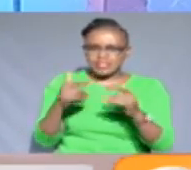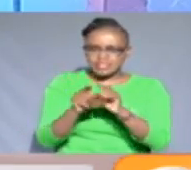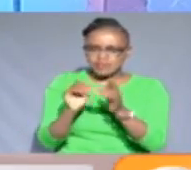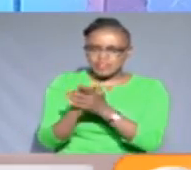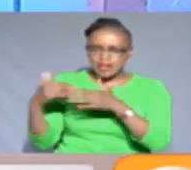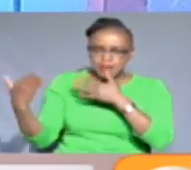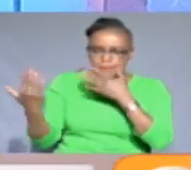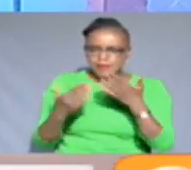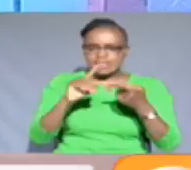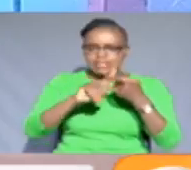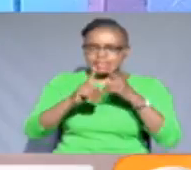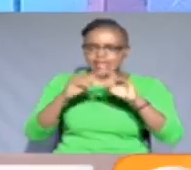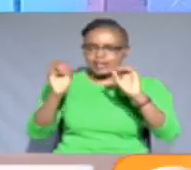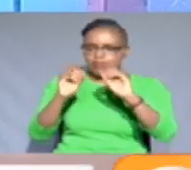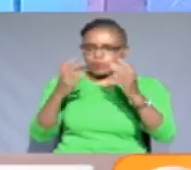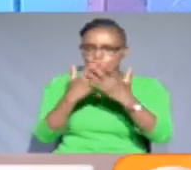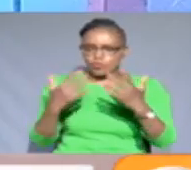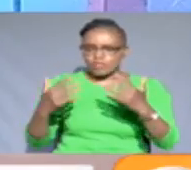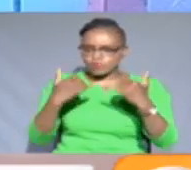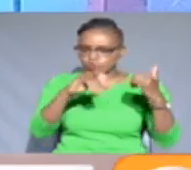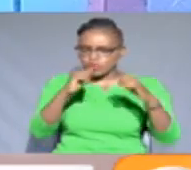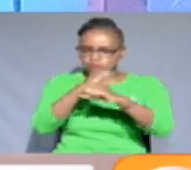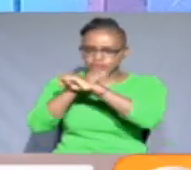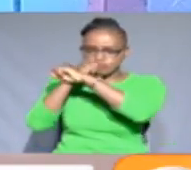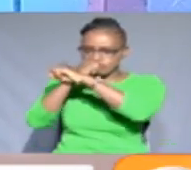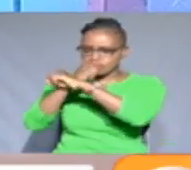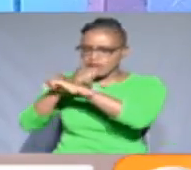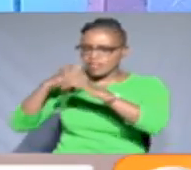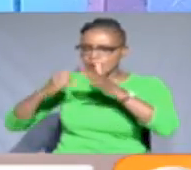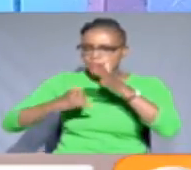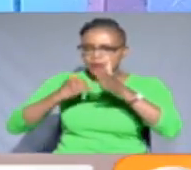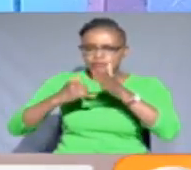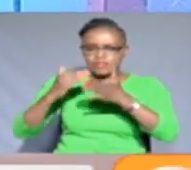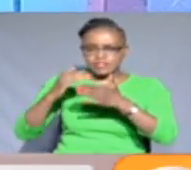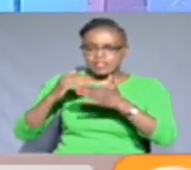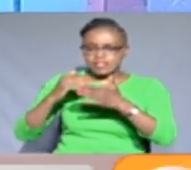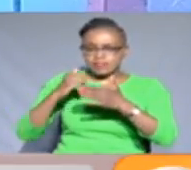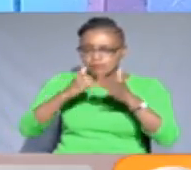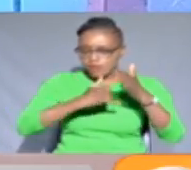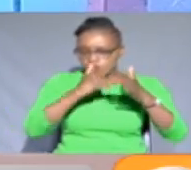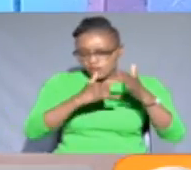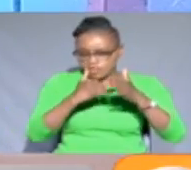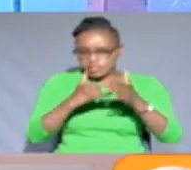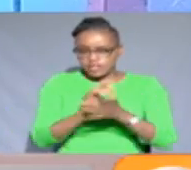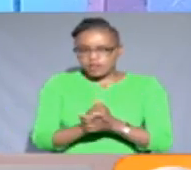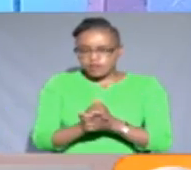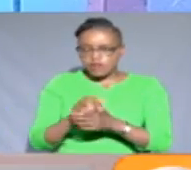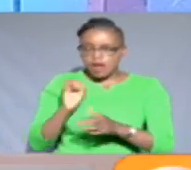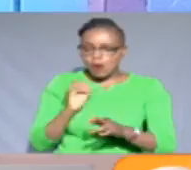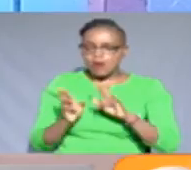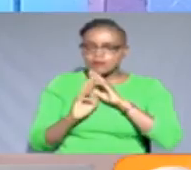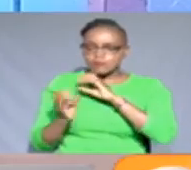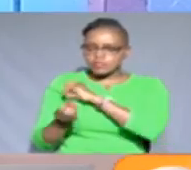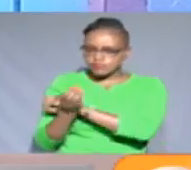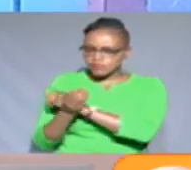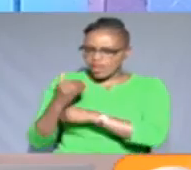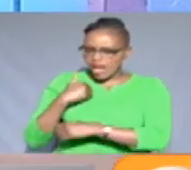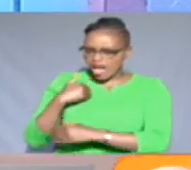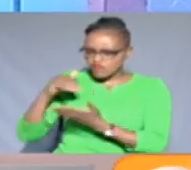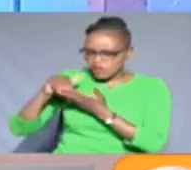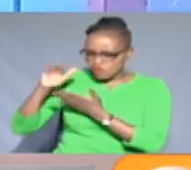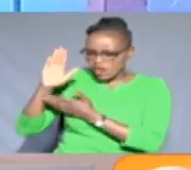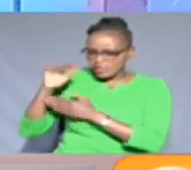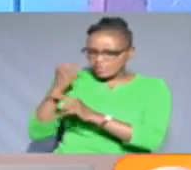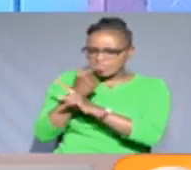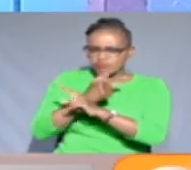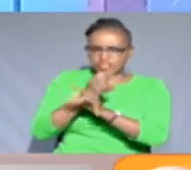substandard imports in an effort to protect the manufacturing industry. Our very own Denis Otieno has more details on this and